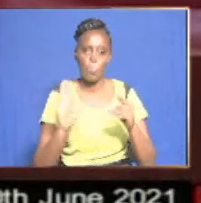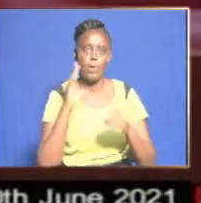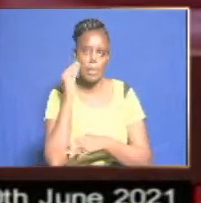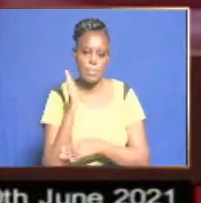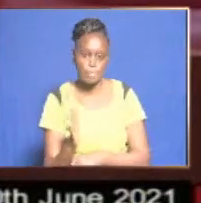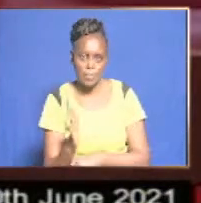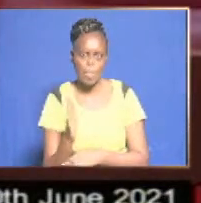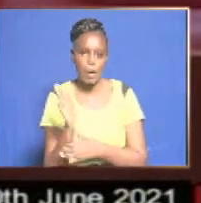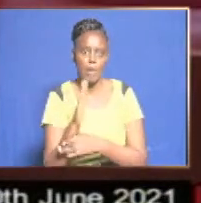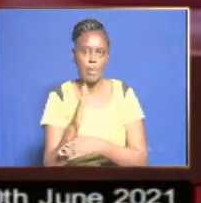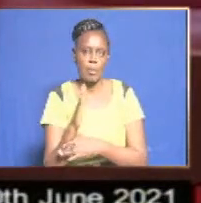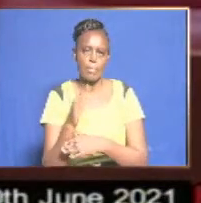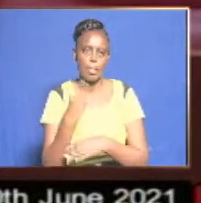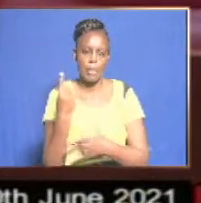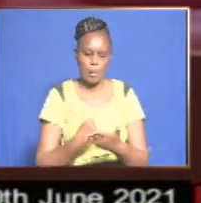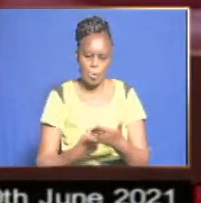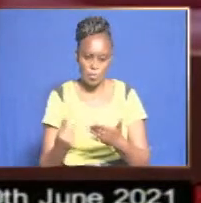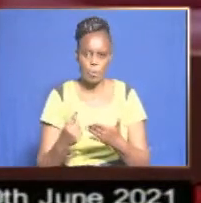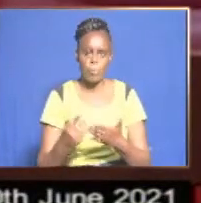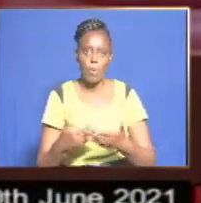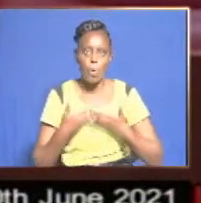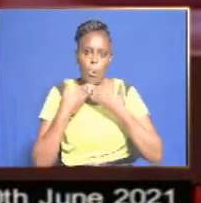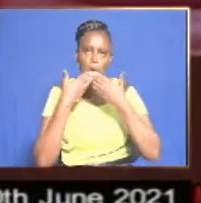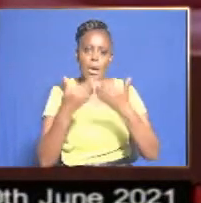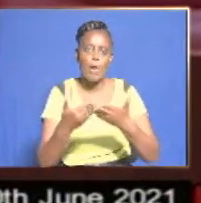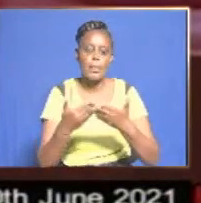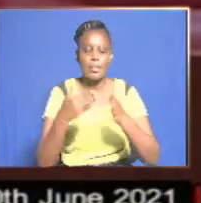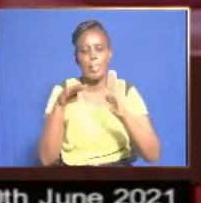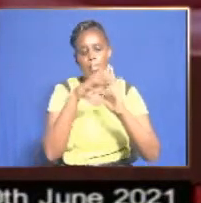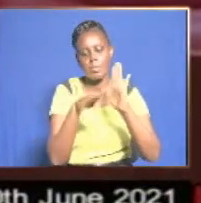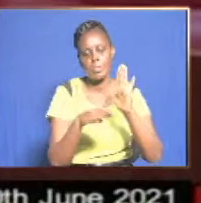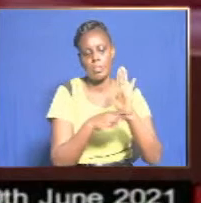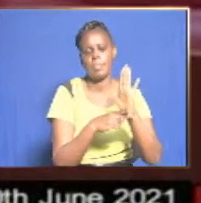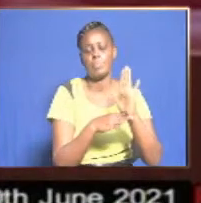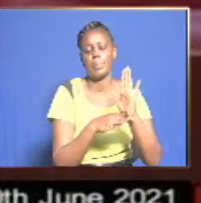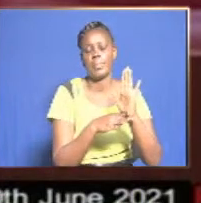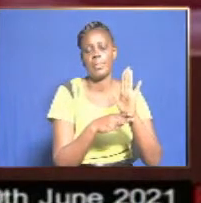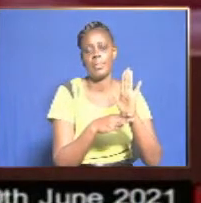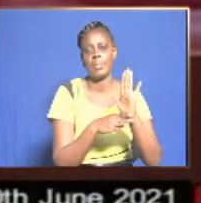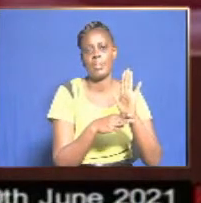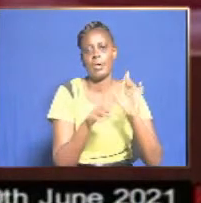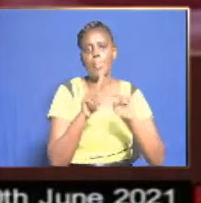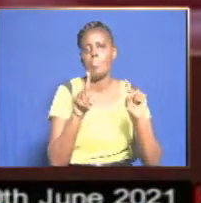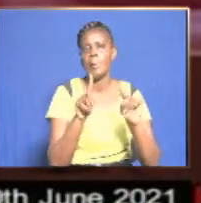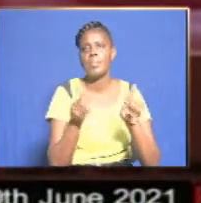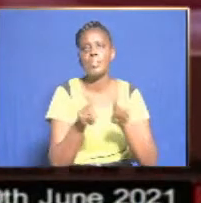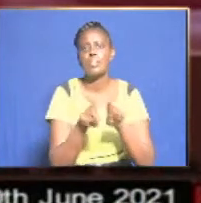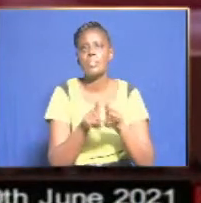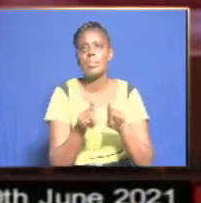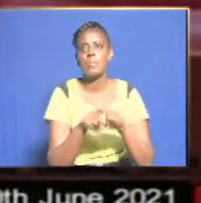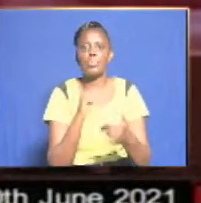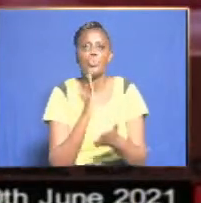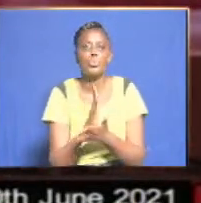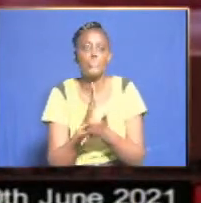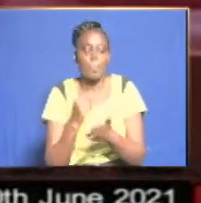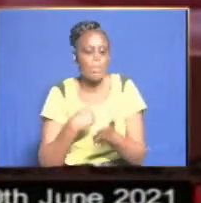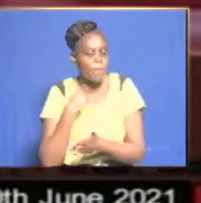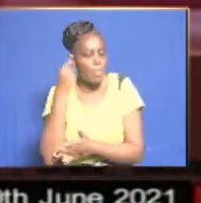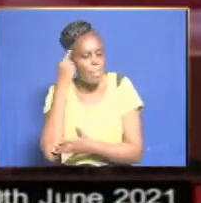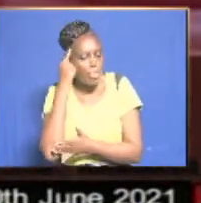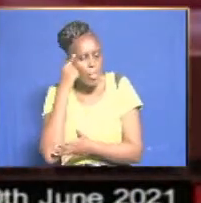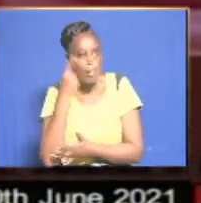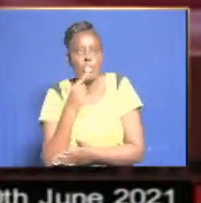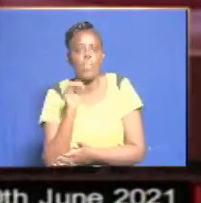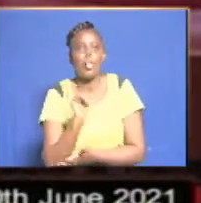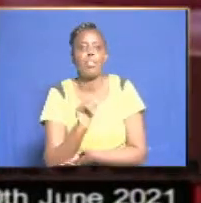we will respond to Honorable Nyamita's statement. But I was not really thinking, I'm being